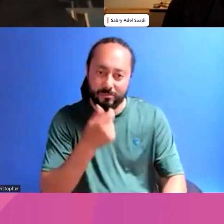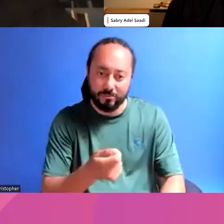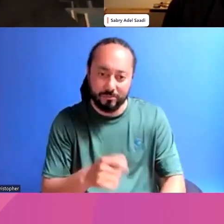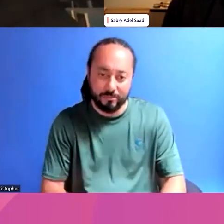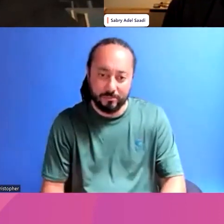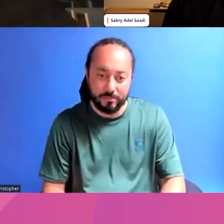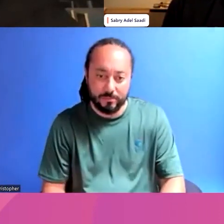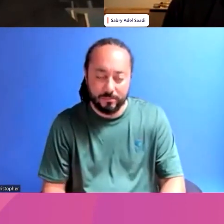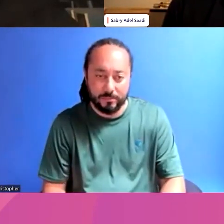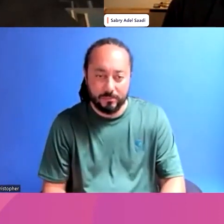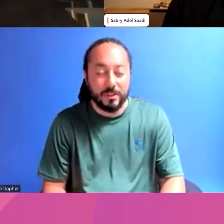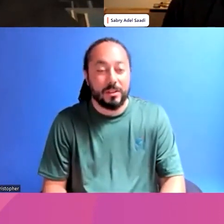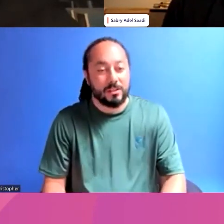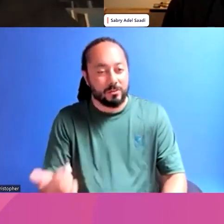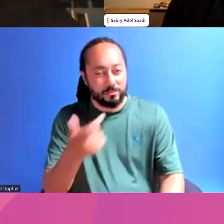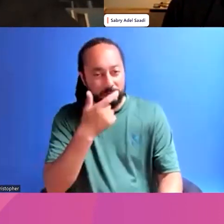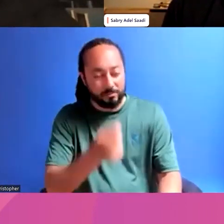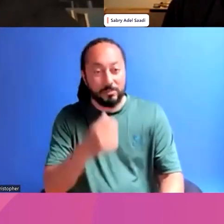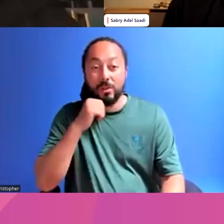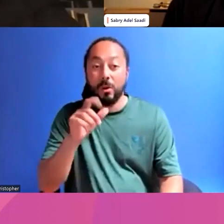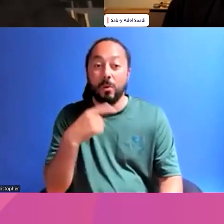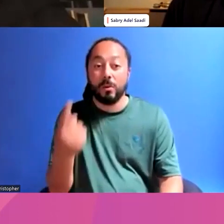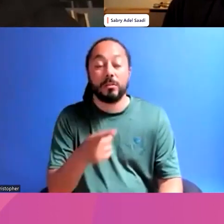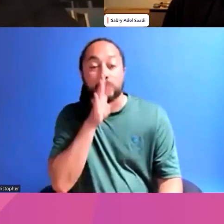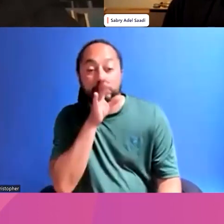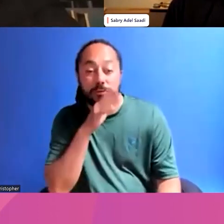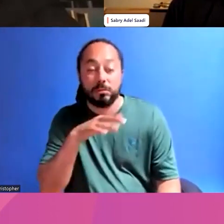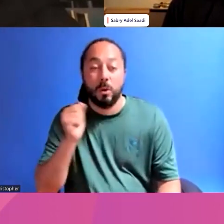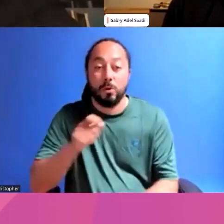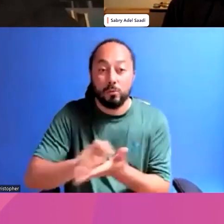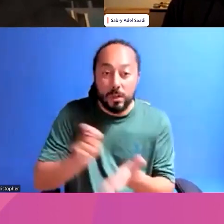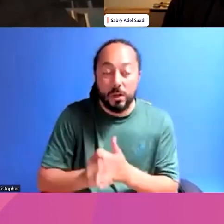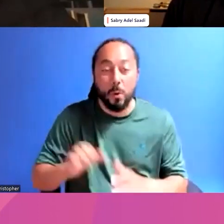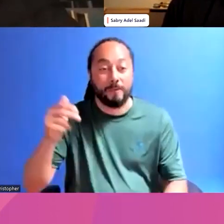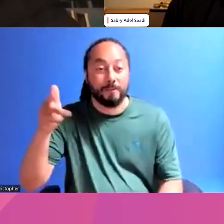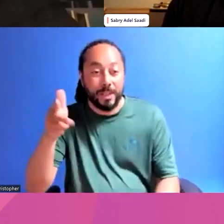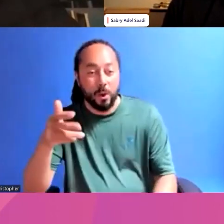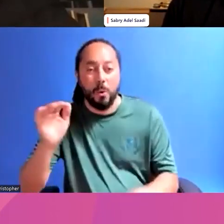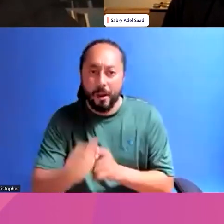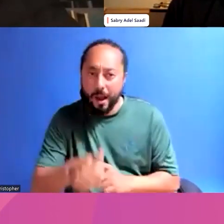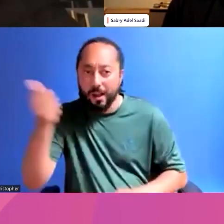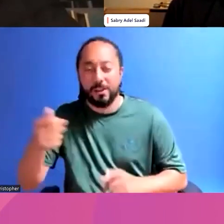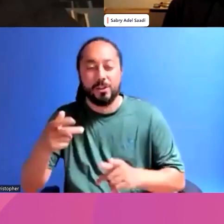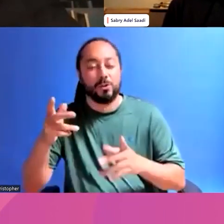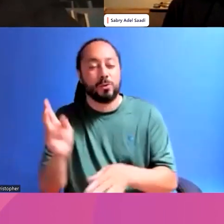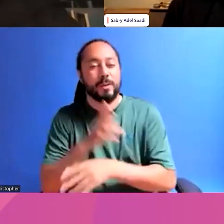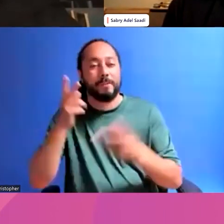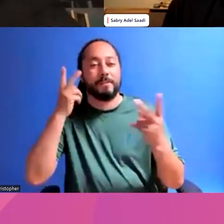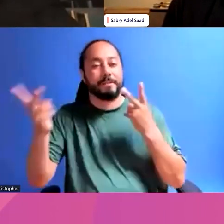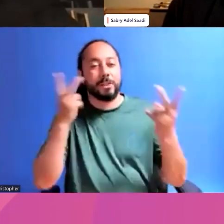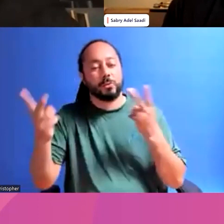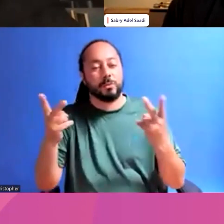kind of using another method instead of the written word, or maybe the spoken word or video, using kind of a visual aid